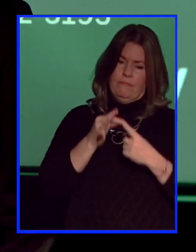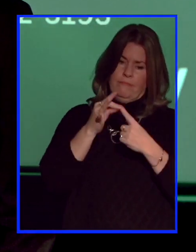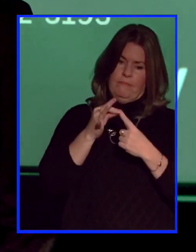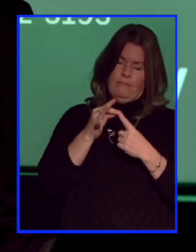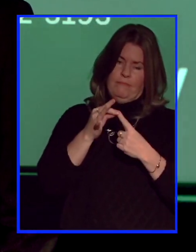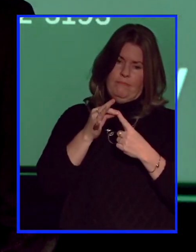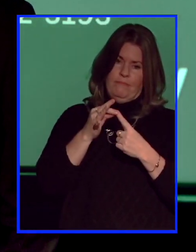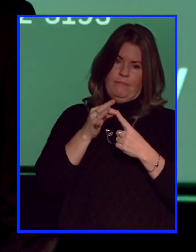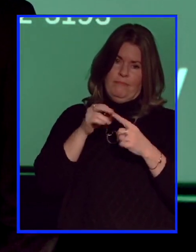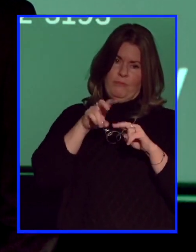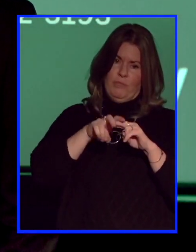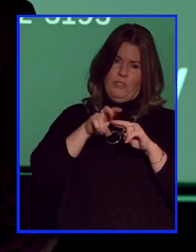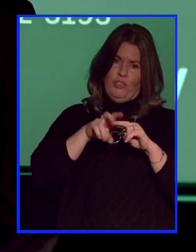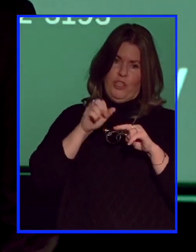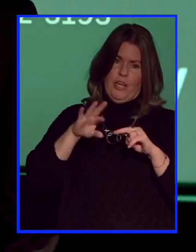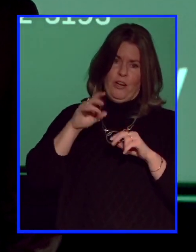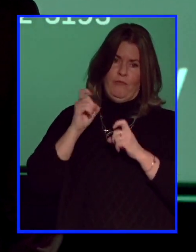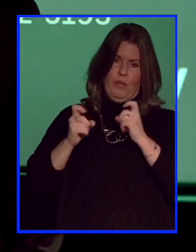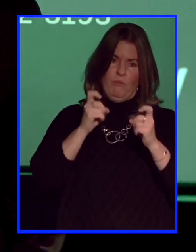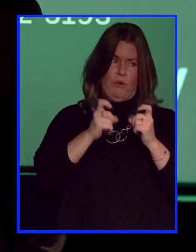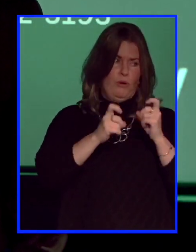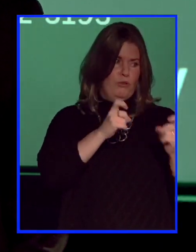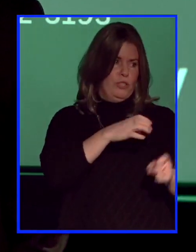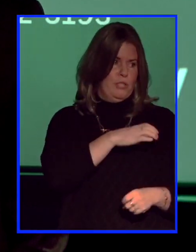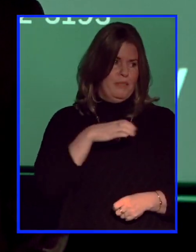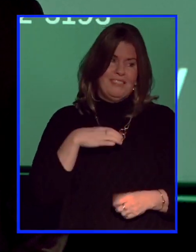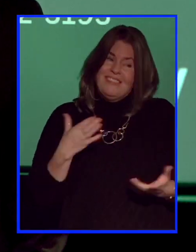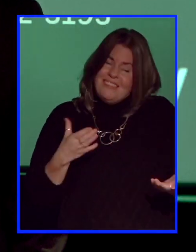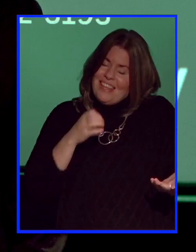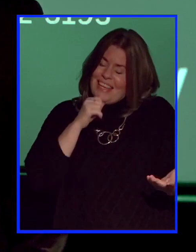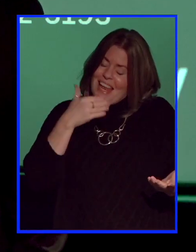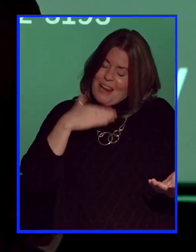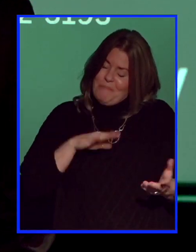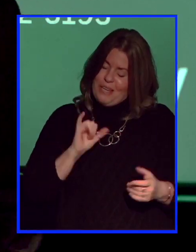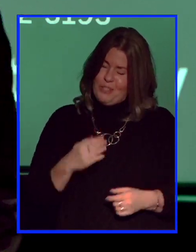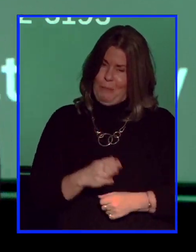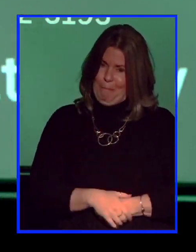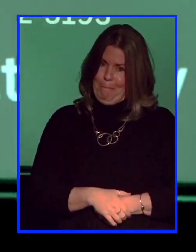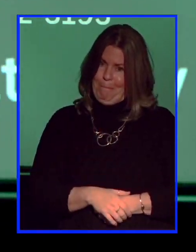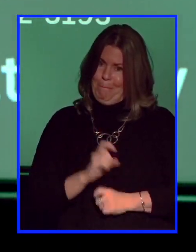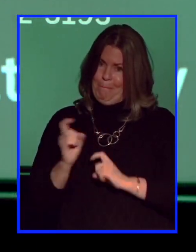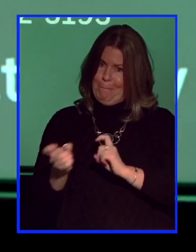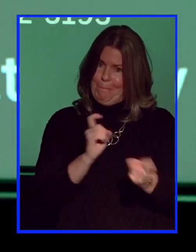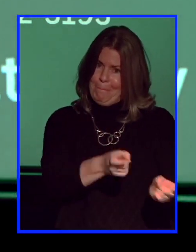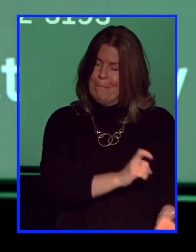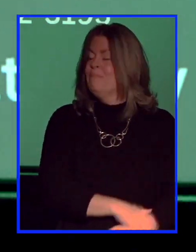the Appropriations Committee. That's not a bad job to have for Vermont, okay?